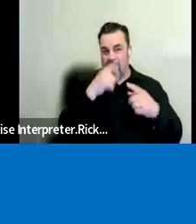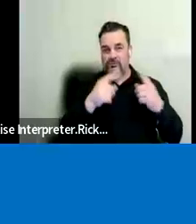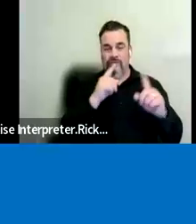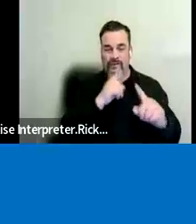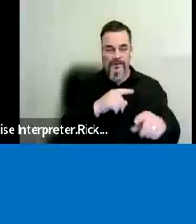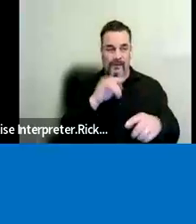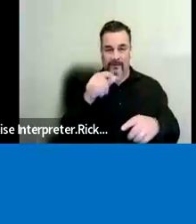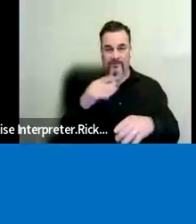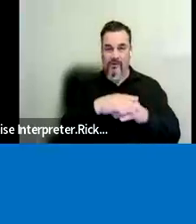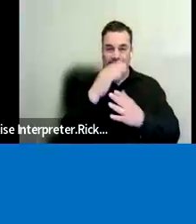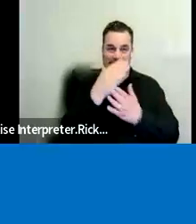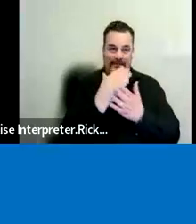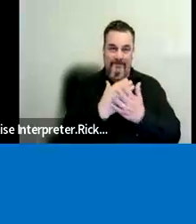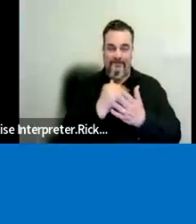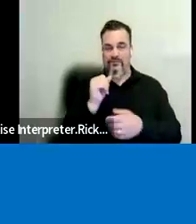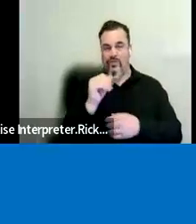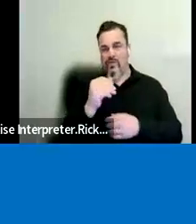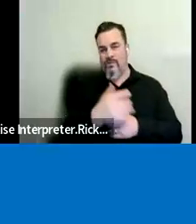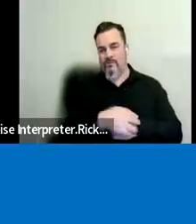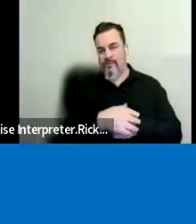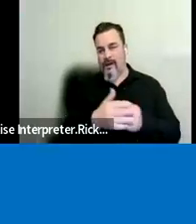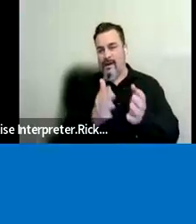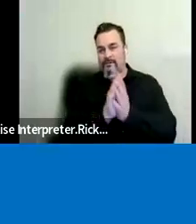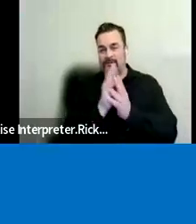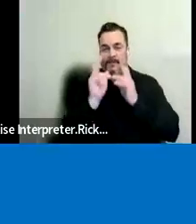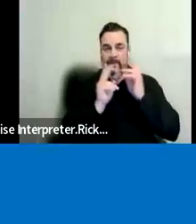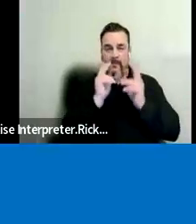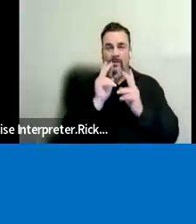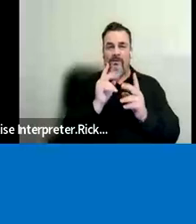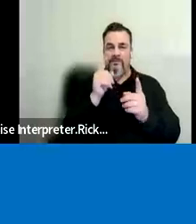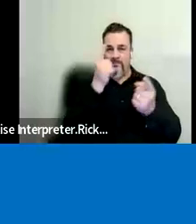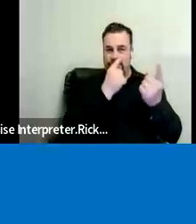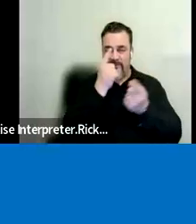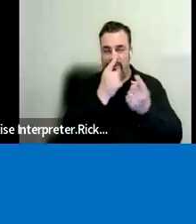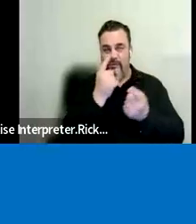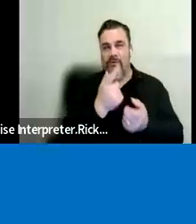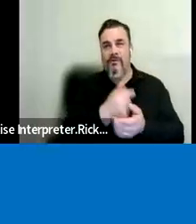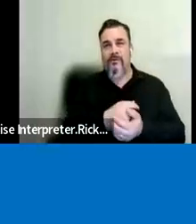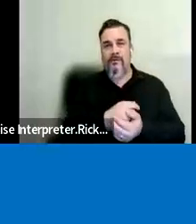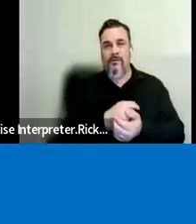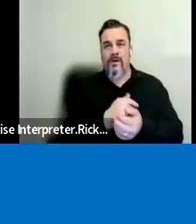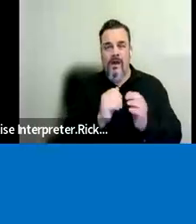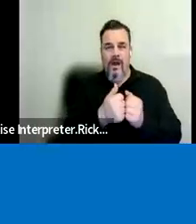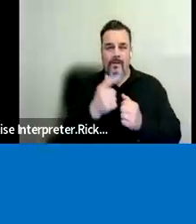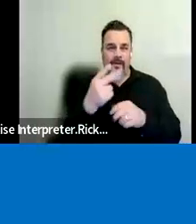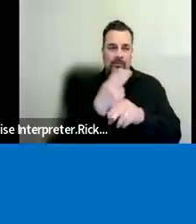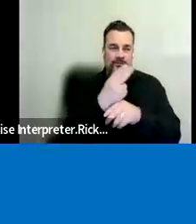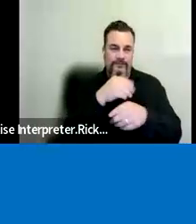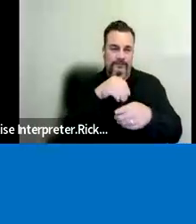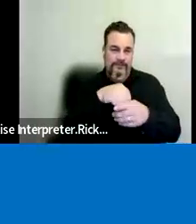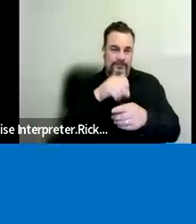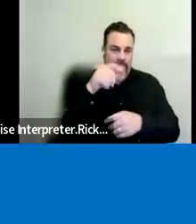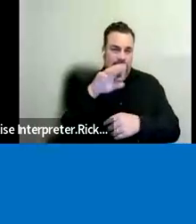actually on the list. So asking people to consider how they utilize indoor spaces